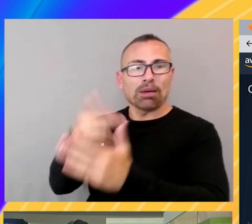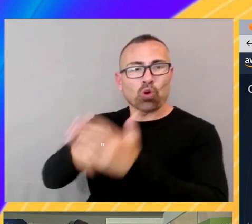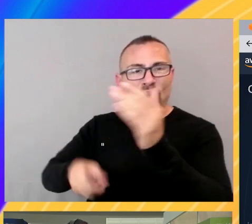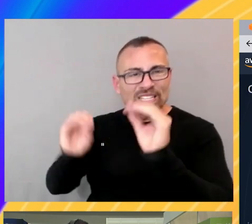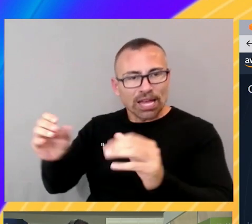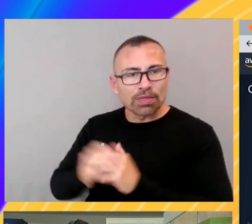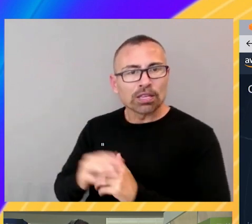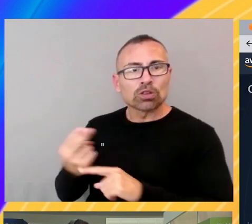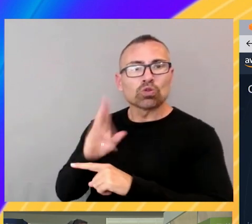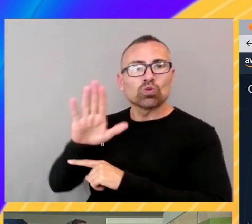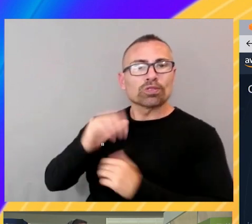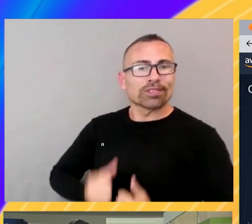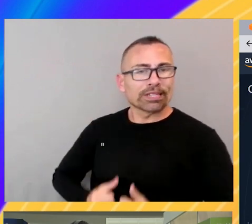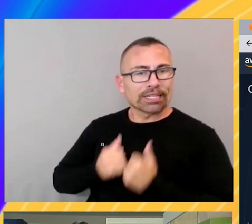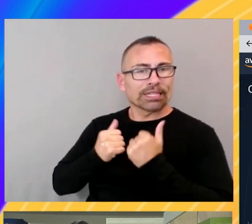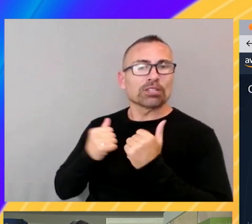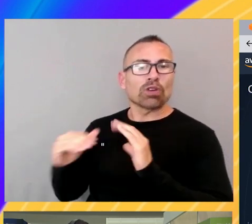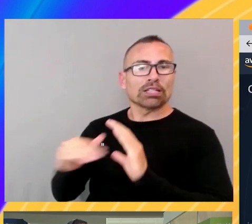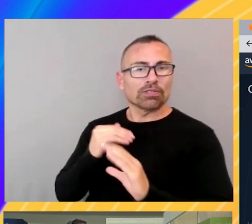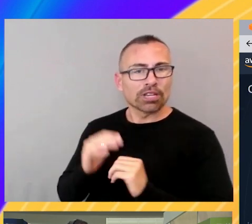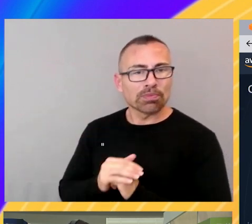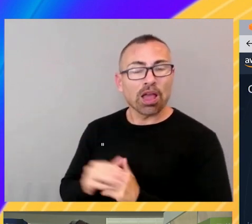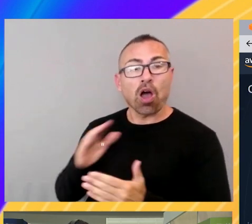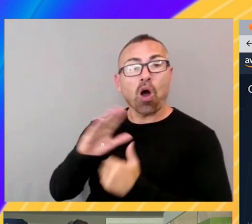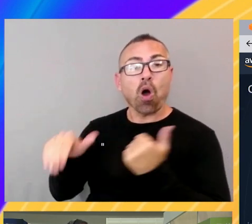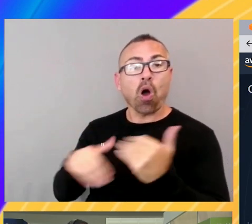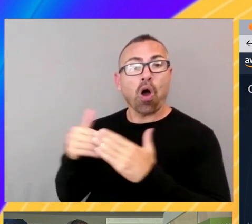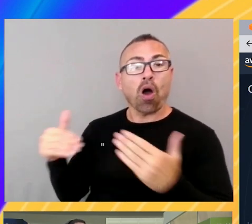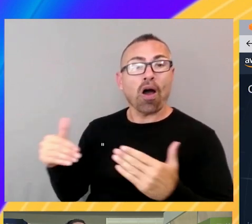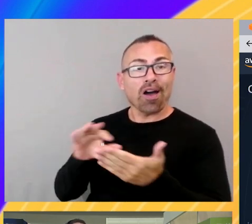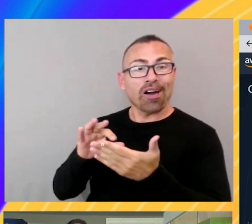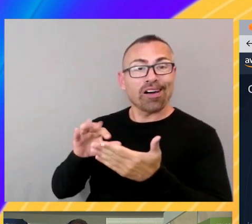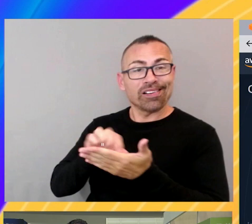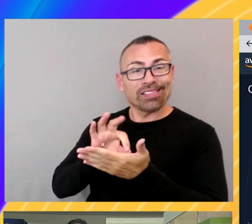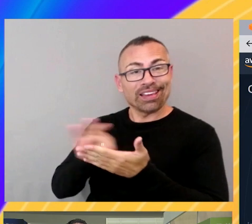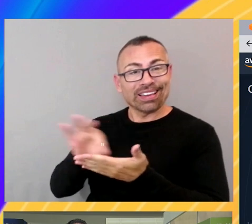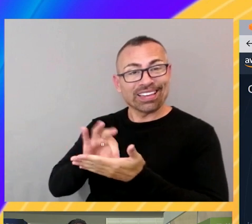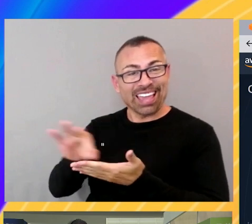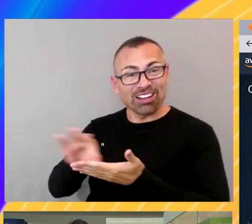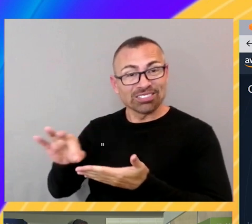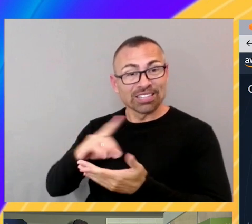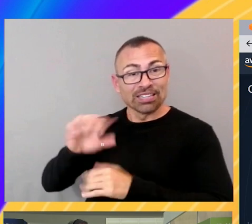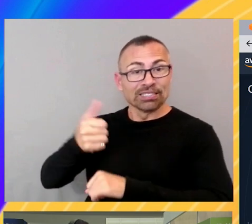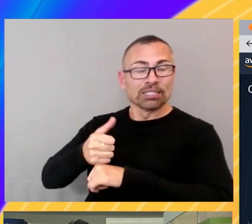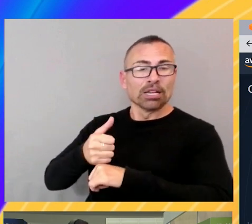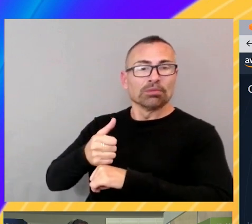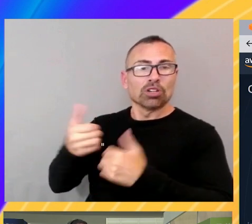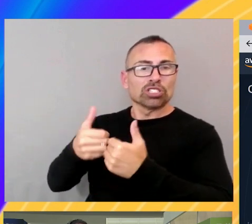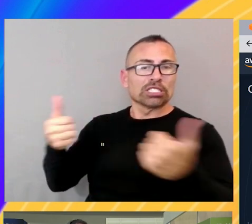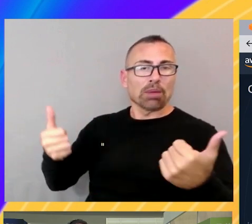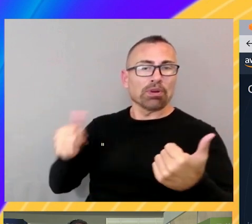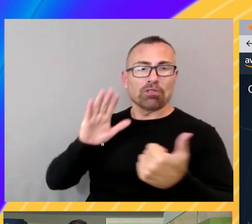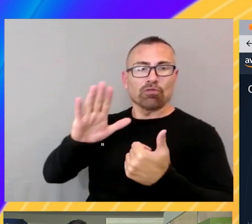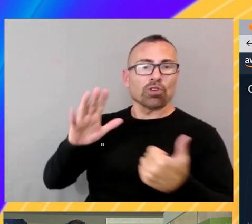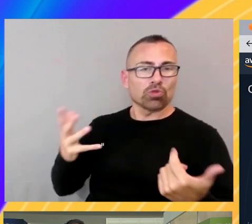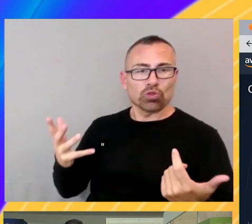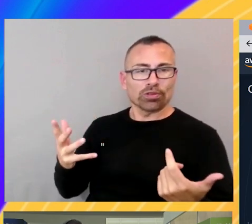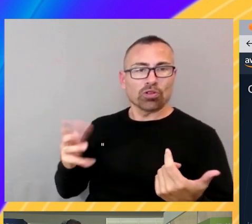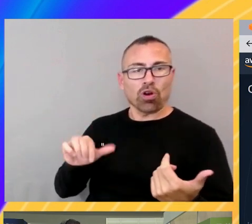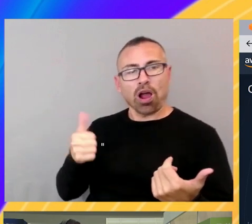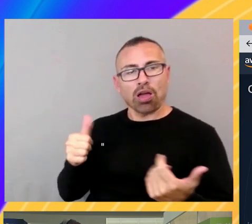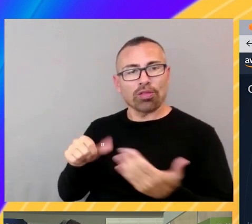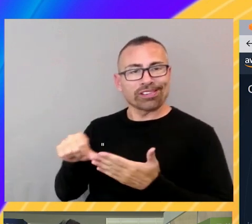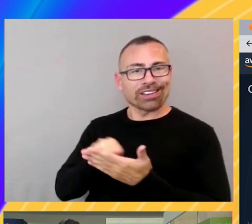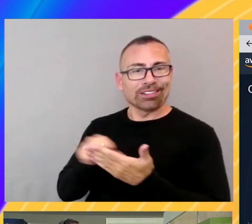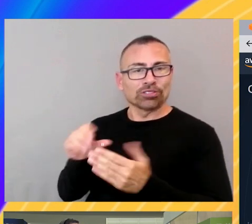the AWS accounts that it spins up are completely separate from your personal accounts. So you're not responsible for any of the cost incurred on this. Specifically for